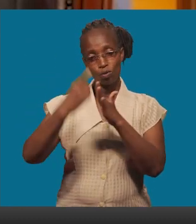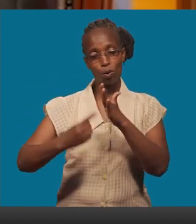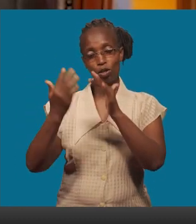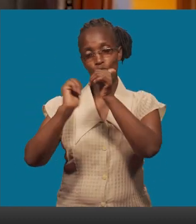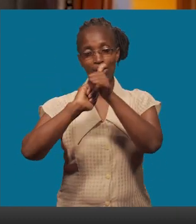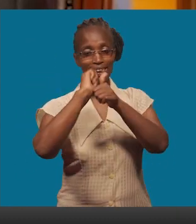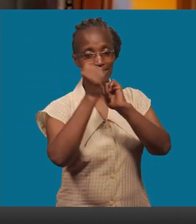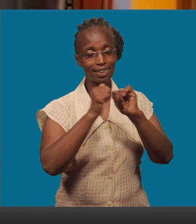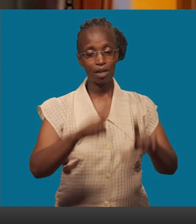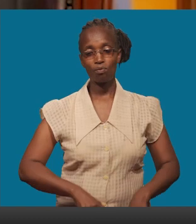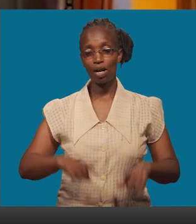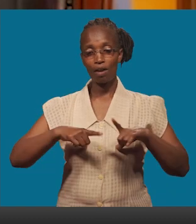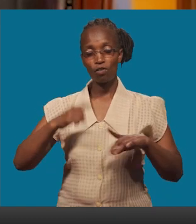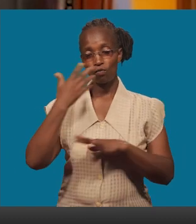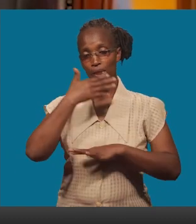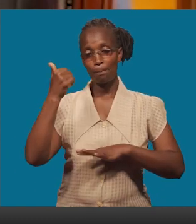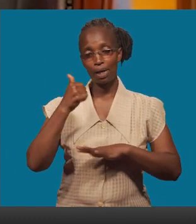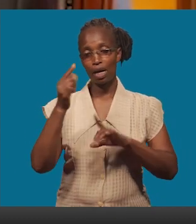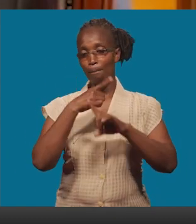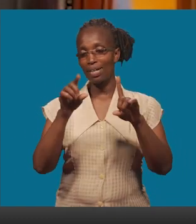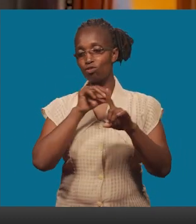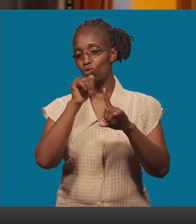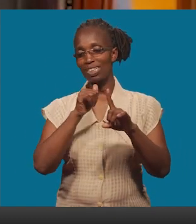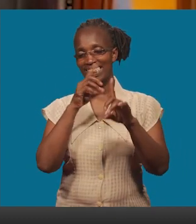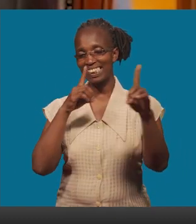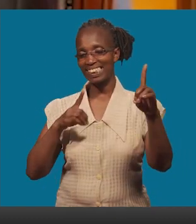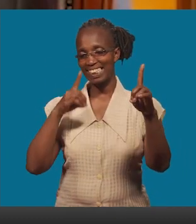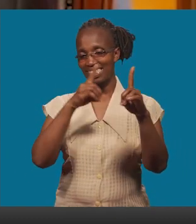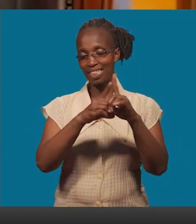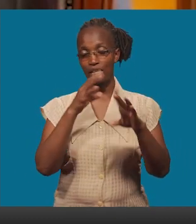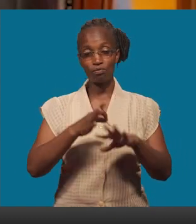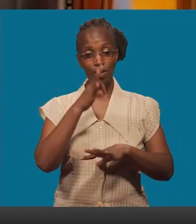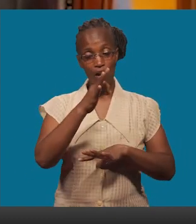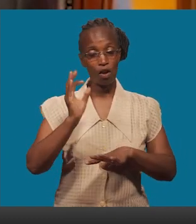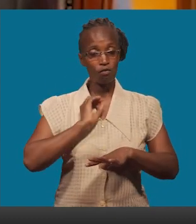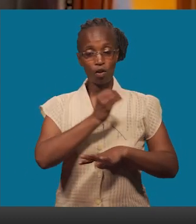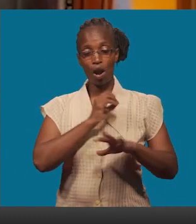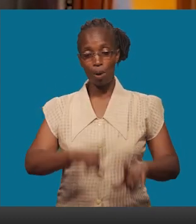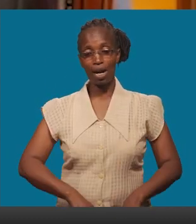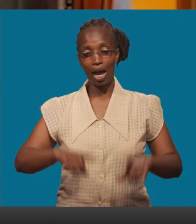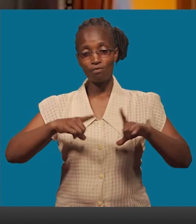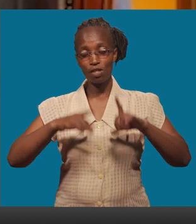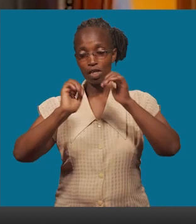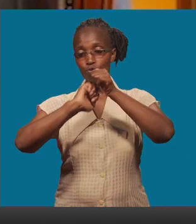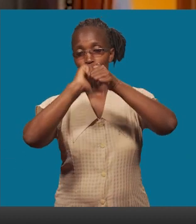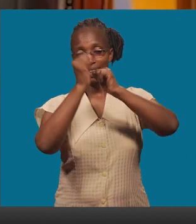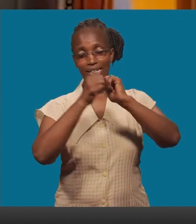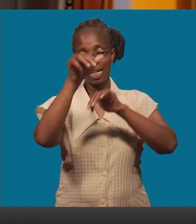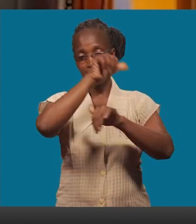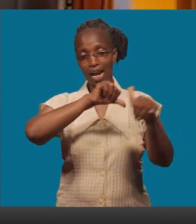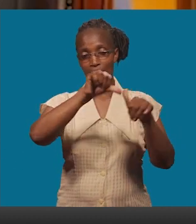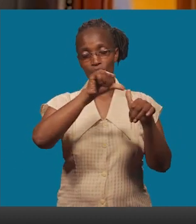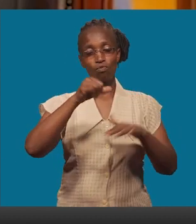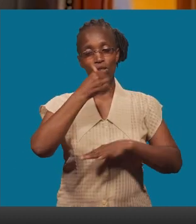is what will turn our lives for the better in the not too distant future. For our lives to